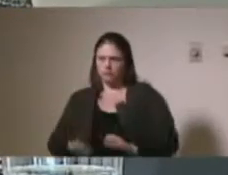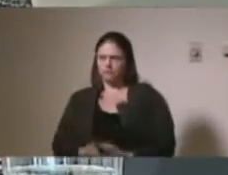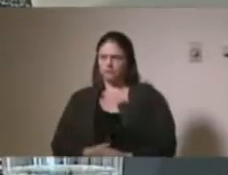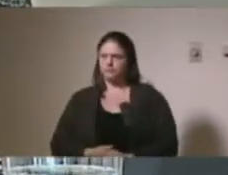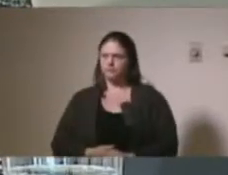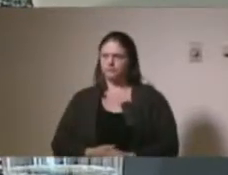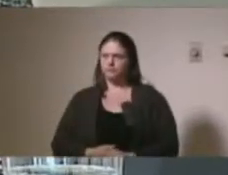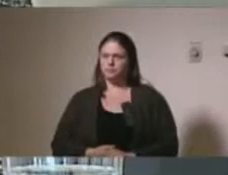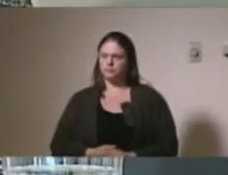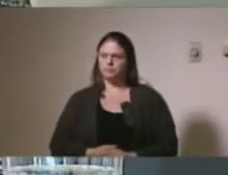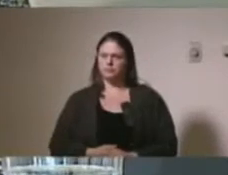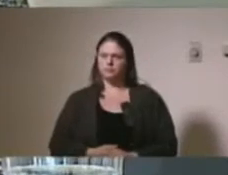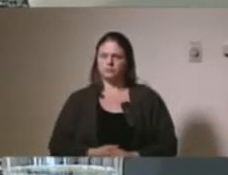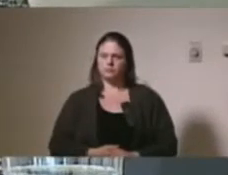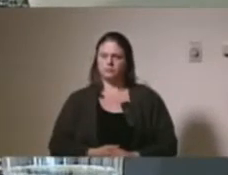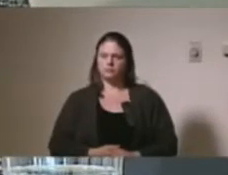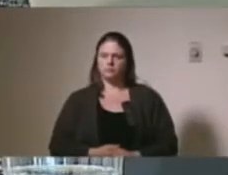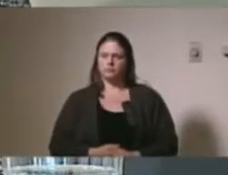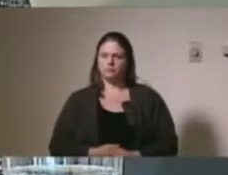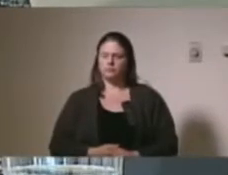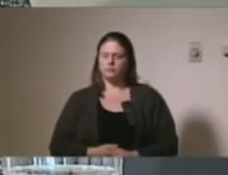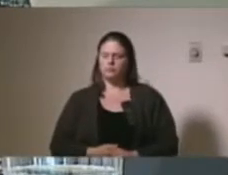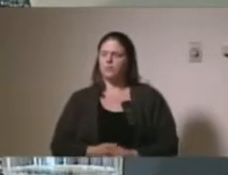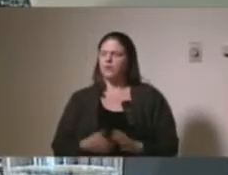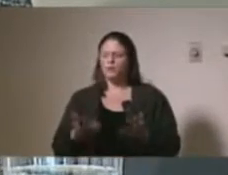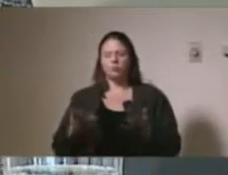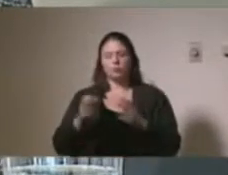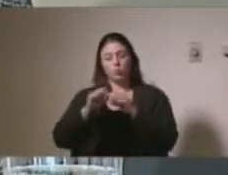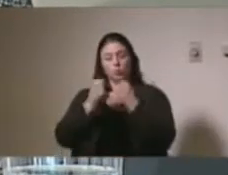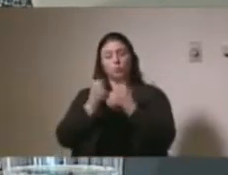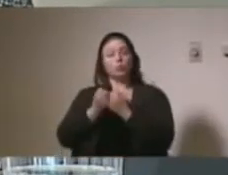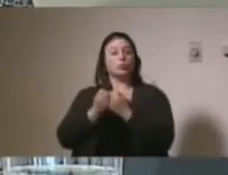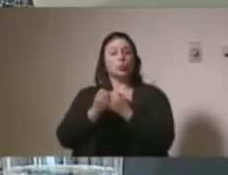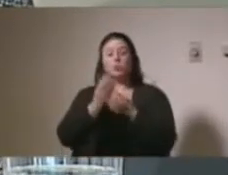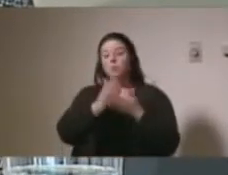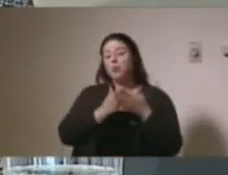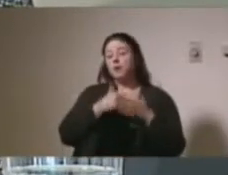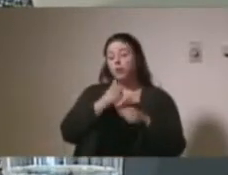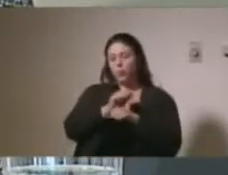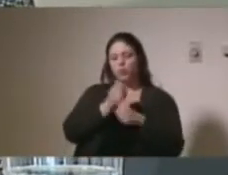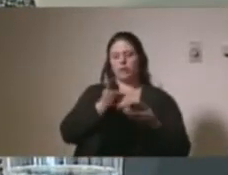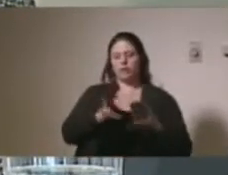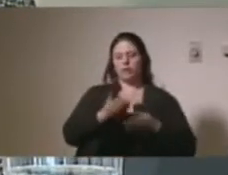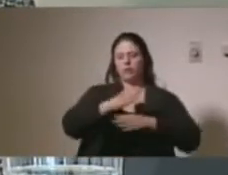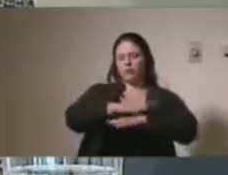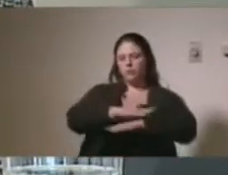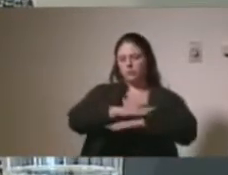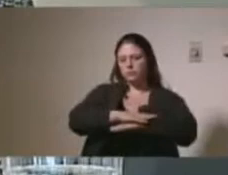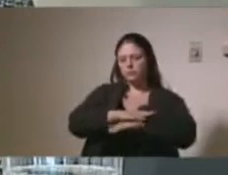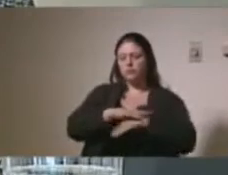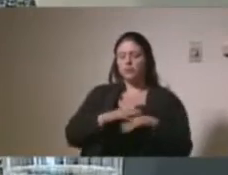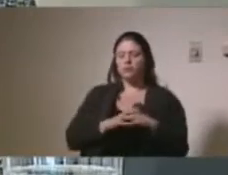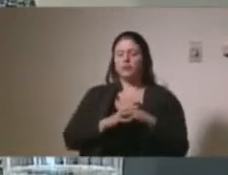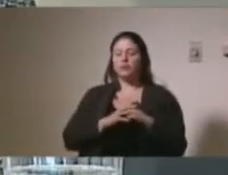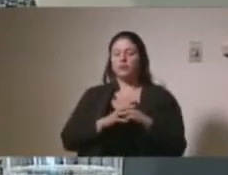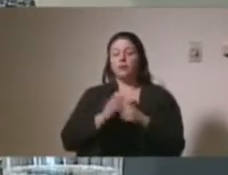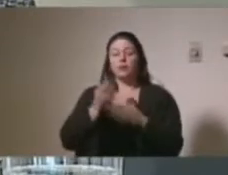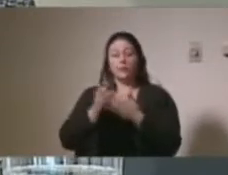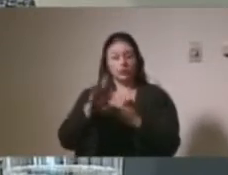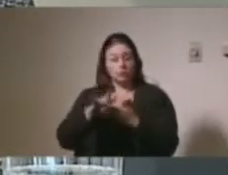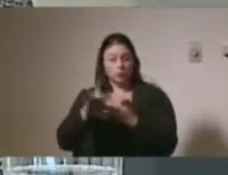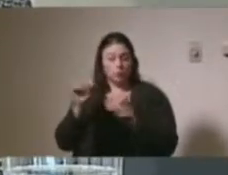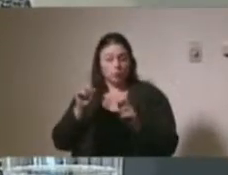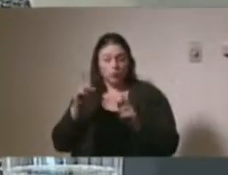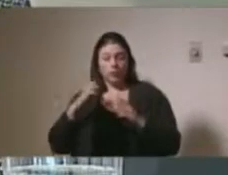So the social a component of our work is at the counter and in financial centers where there are client services that have been created,